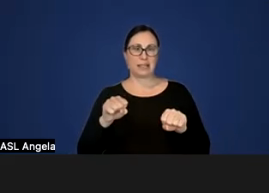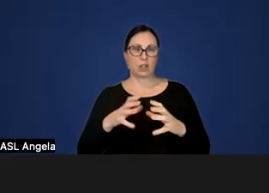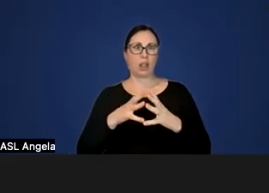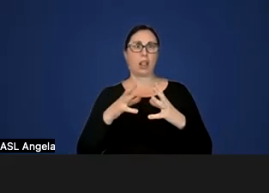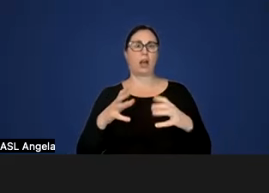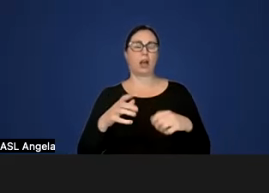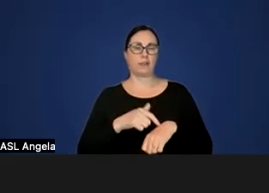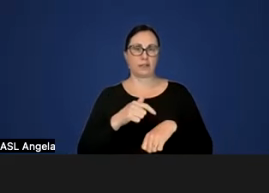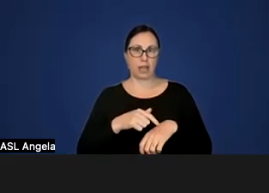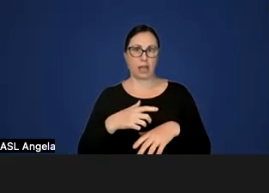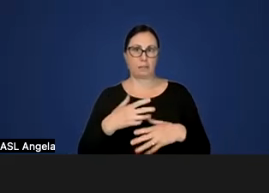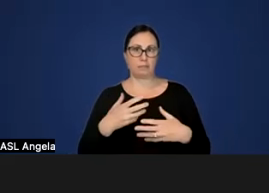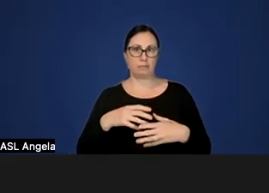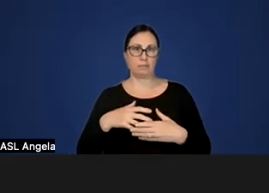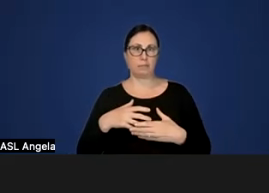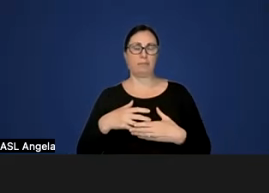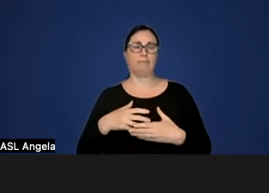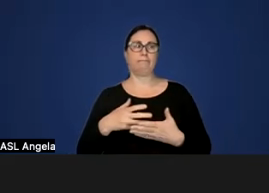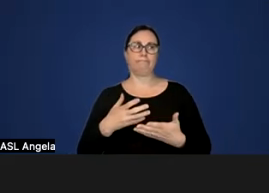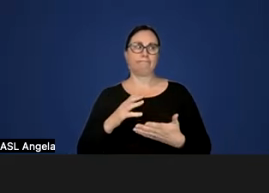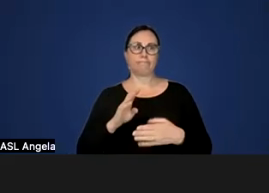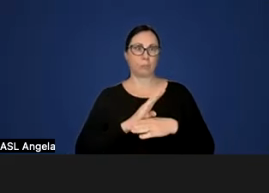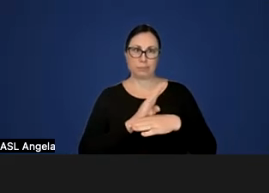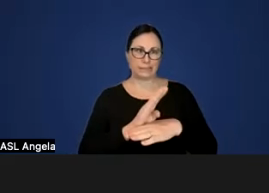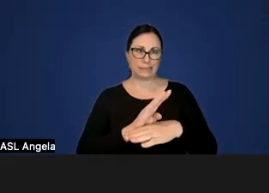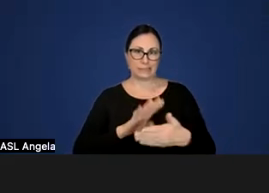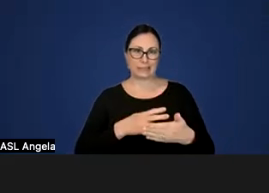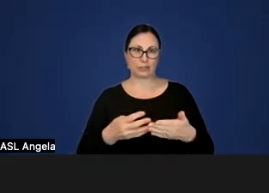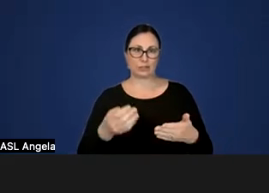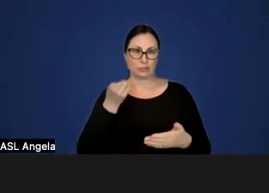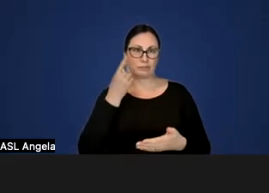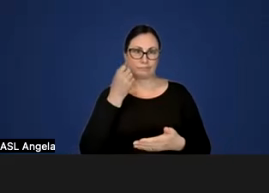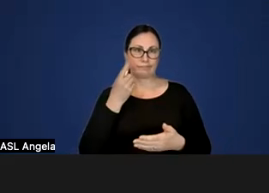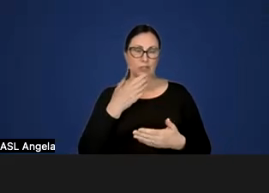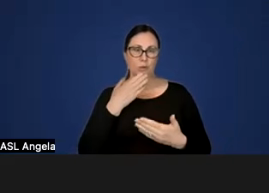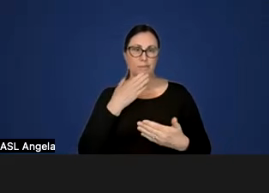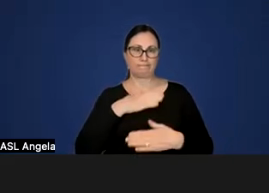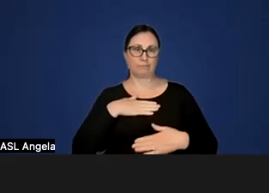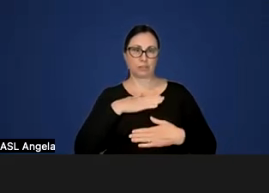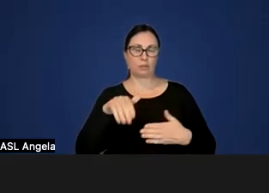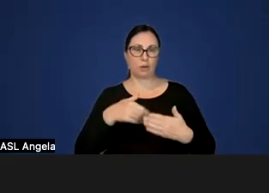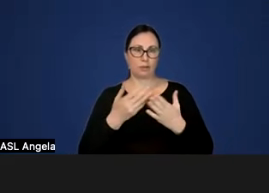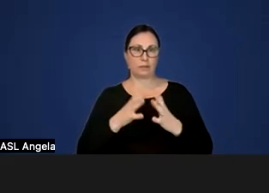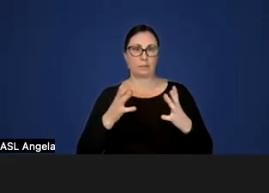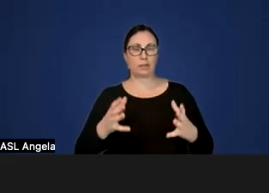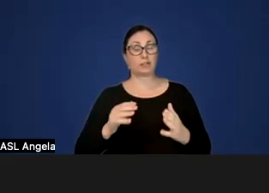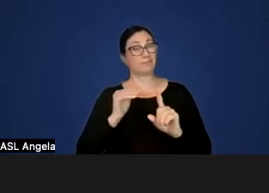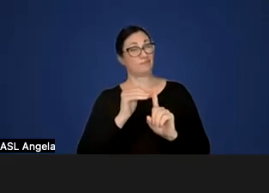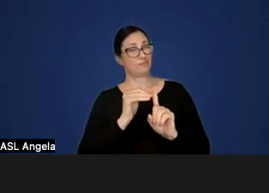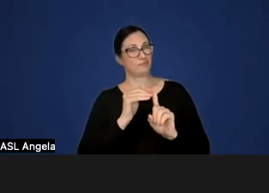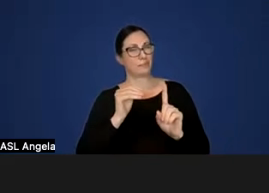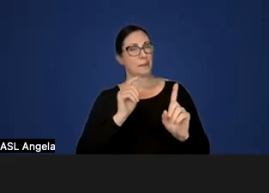out of your already busy schedule. And so we appreciate you all very much. Just a reminder, we'll be meeting again